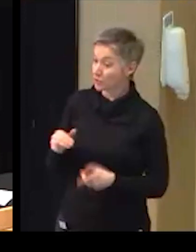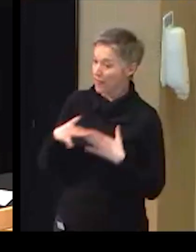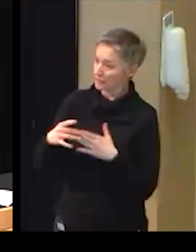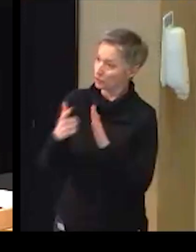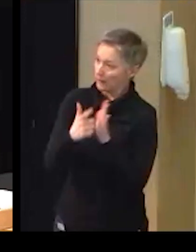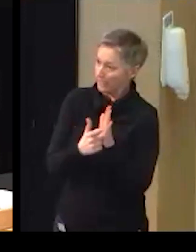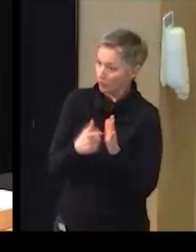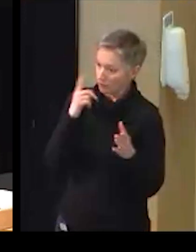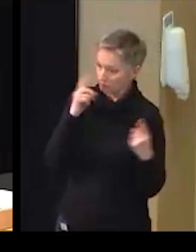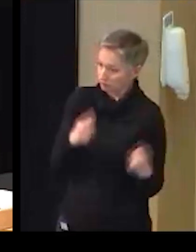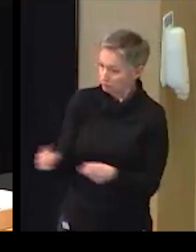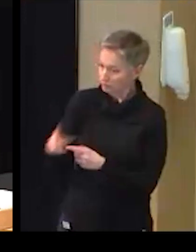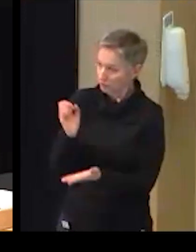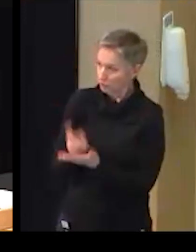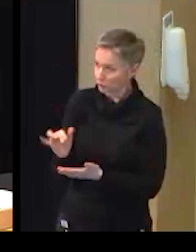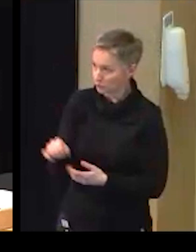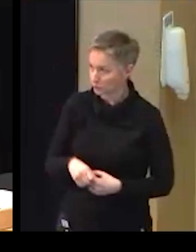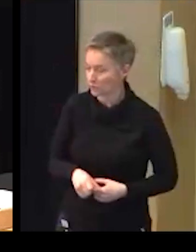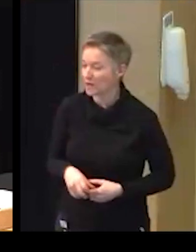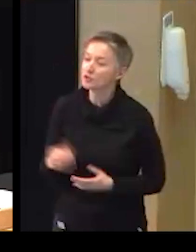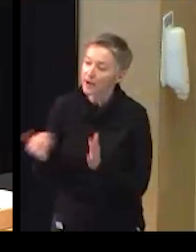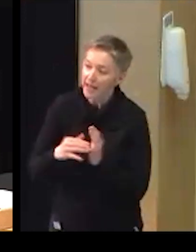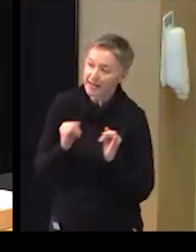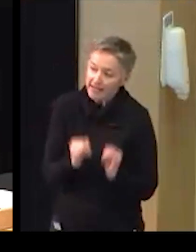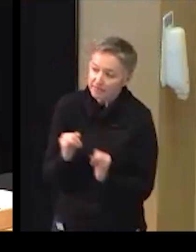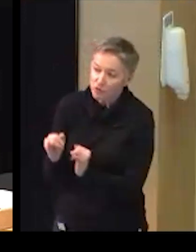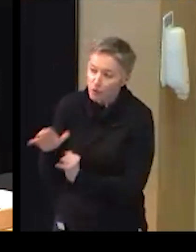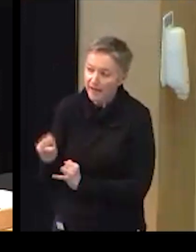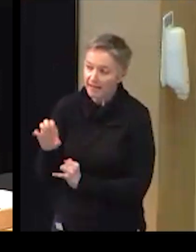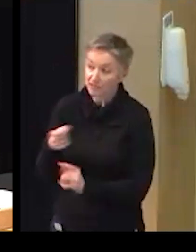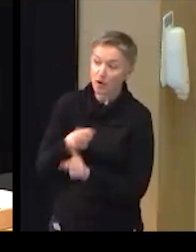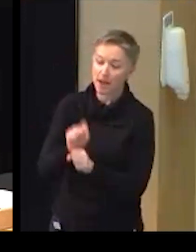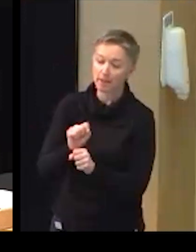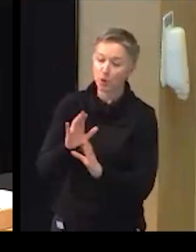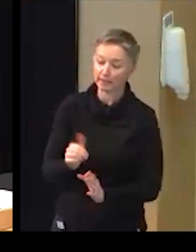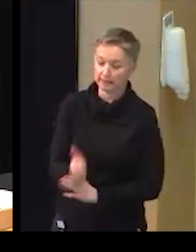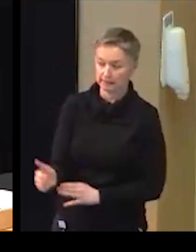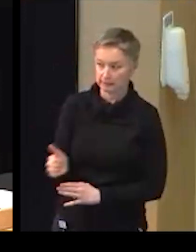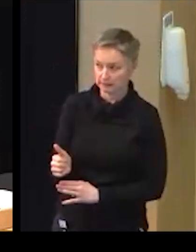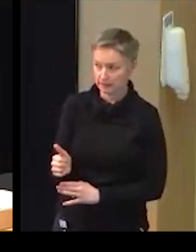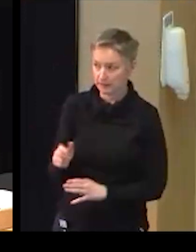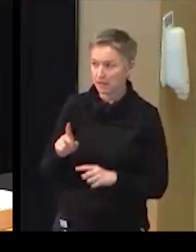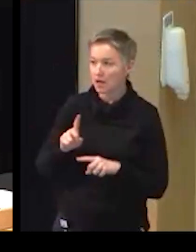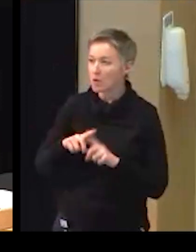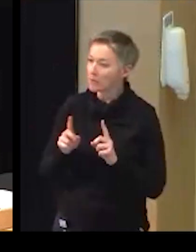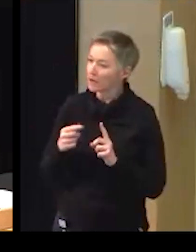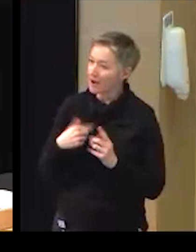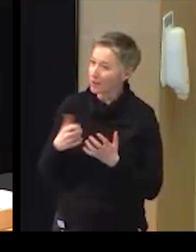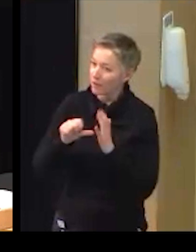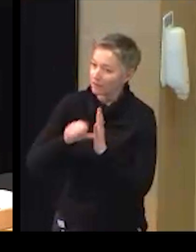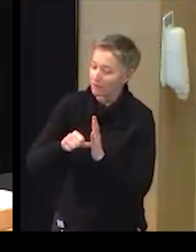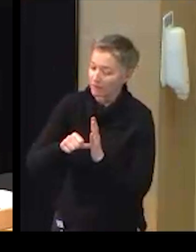legal settlements. Again, individual cases brought by employees, but I want to